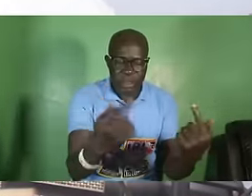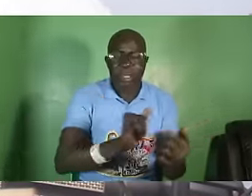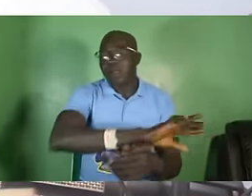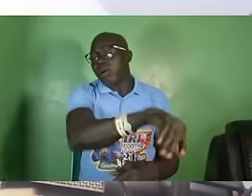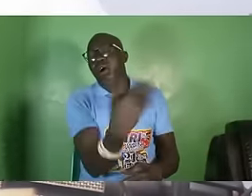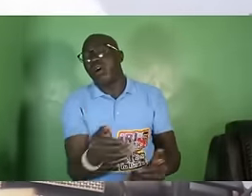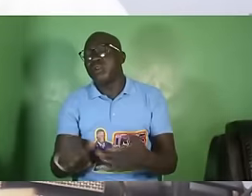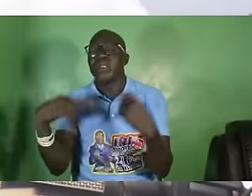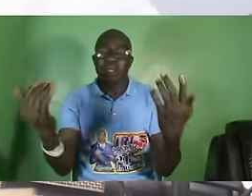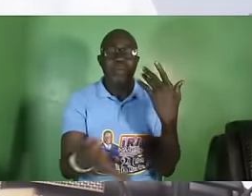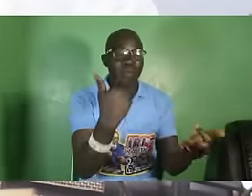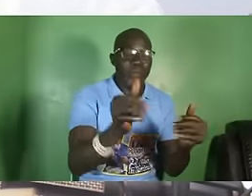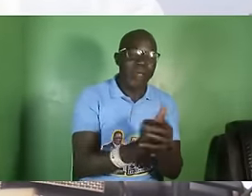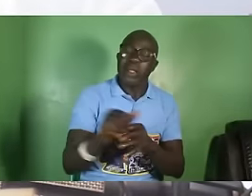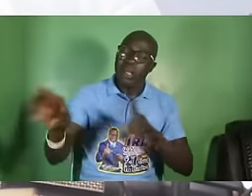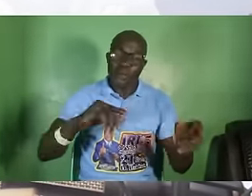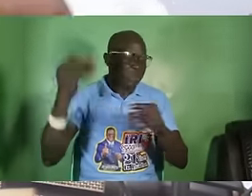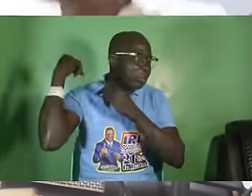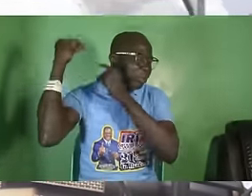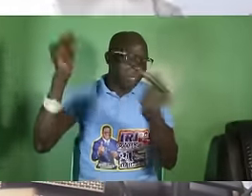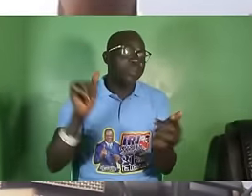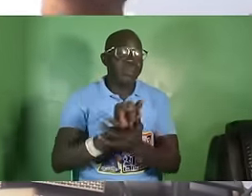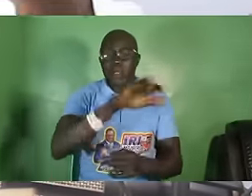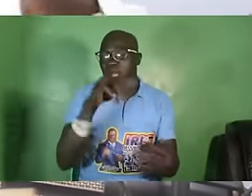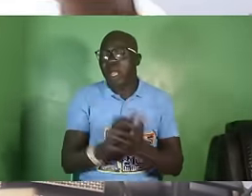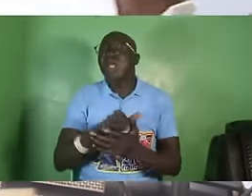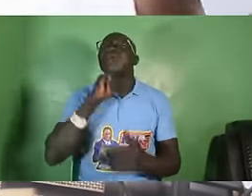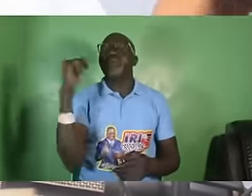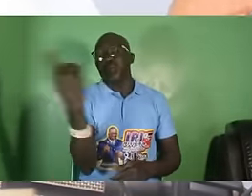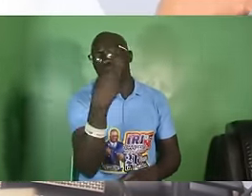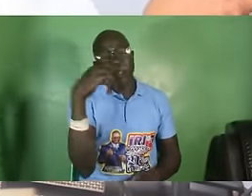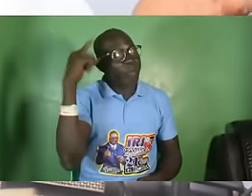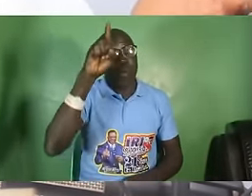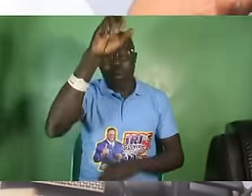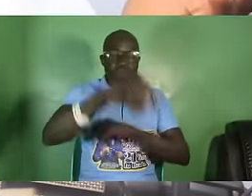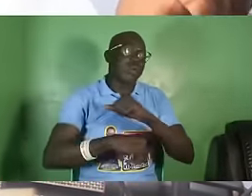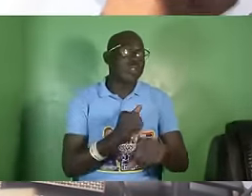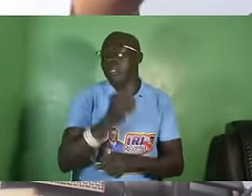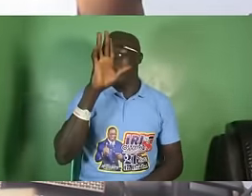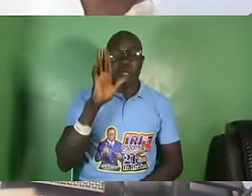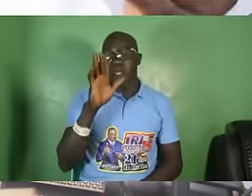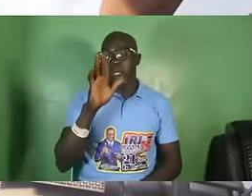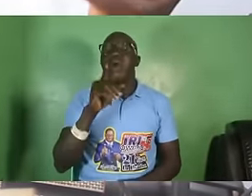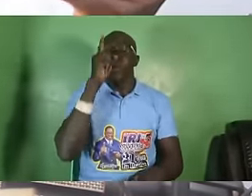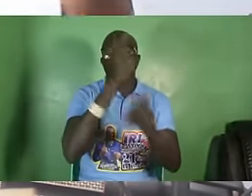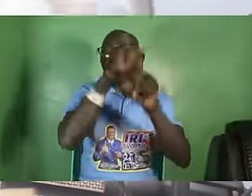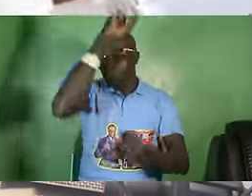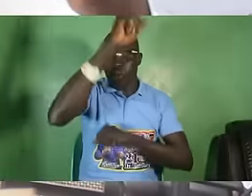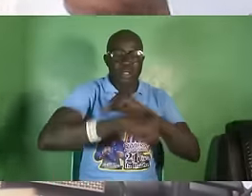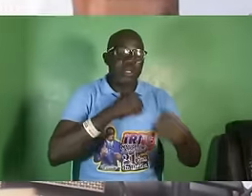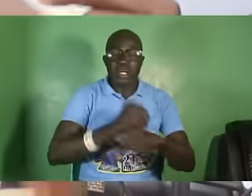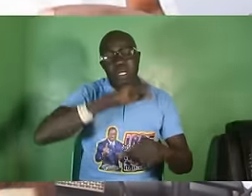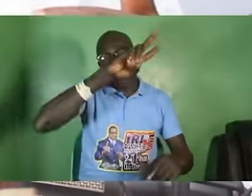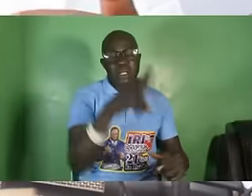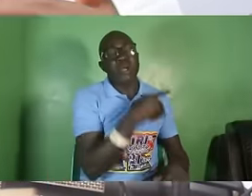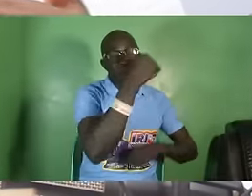sacrifices. All the sacrifices. They make them. It can only work for 1 year. Oh, therefore, don't come in. Oh, don't come. There is a year. So the